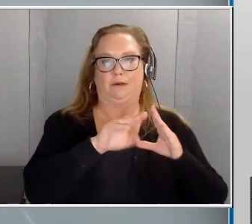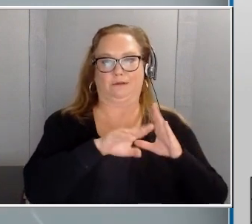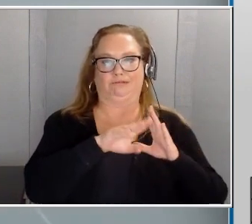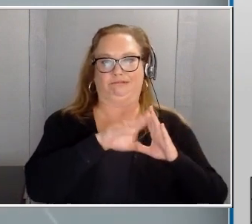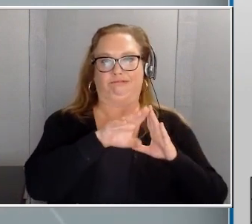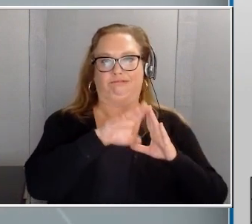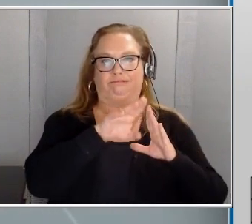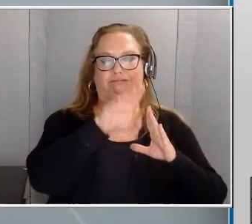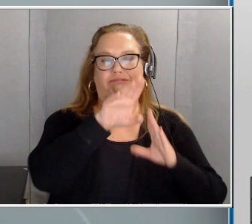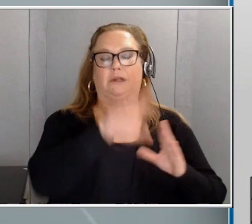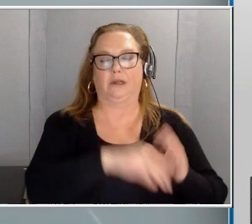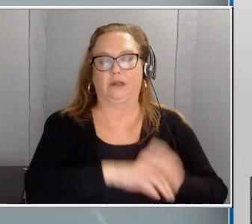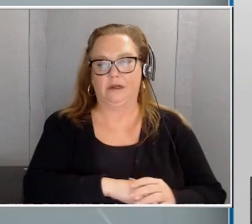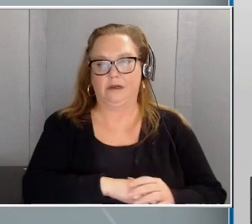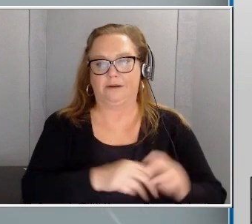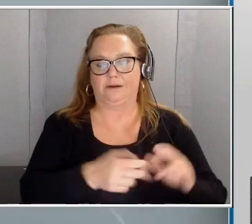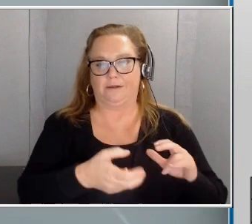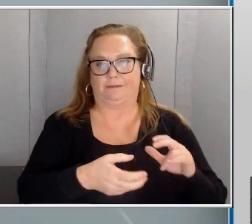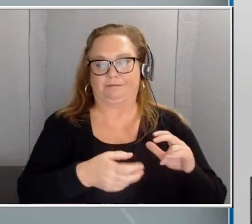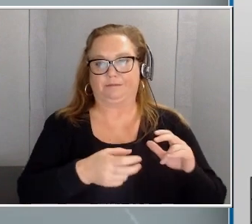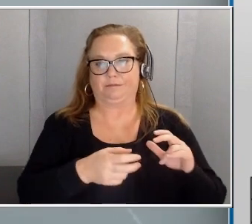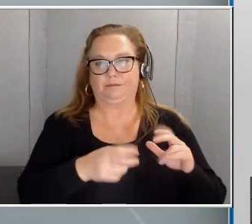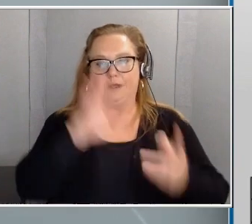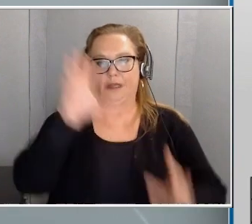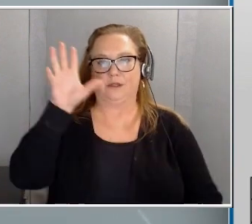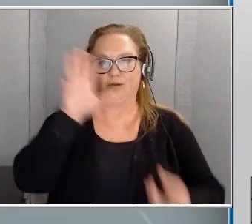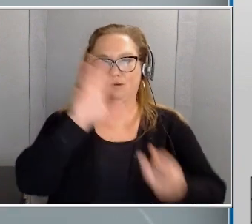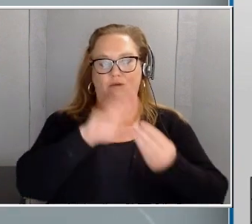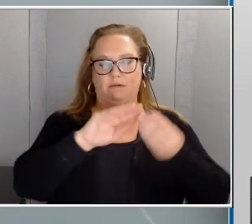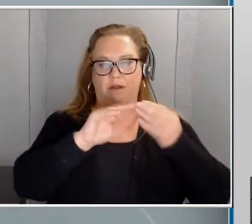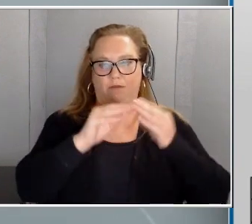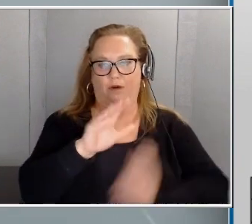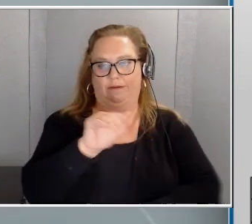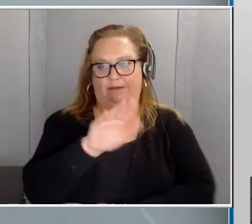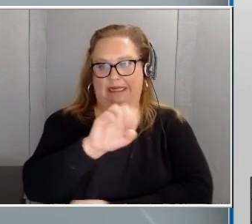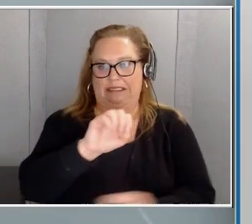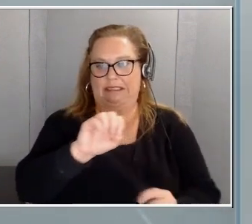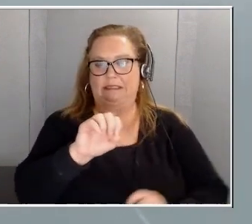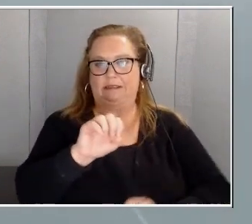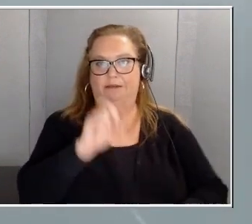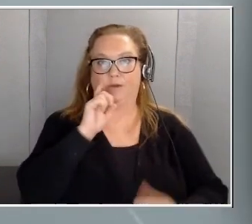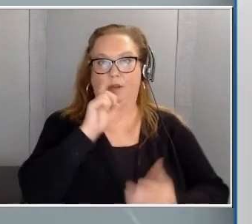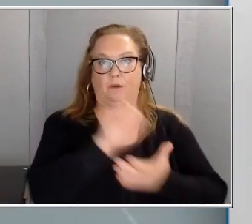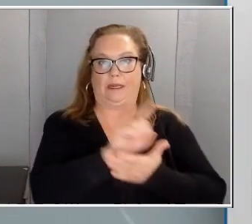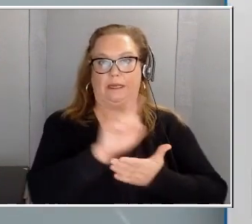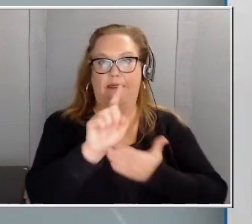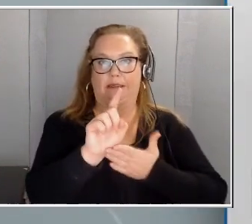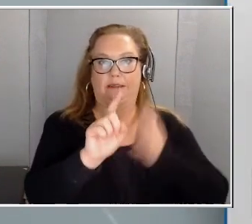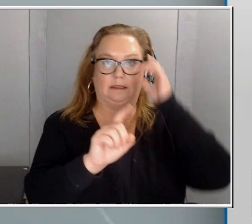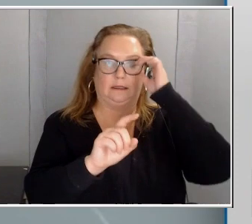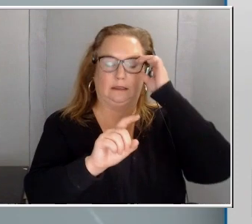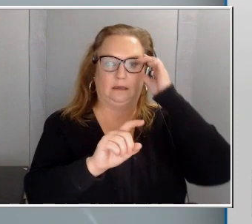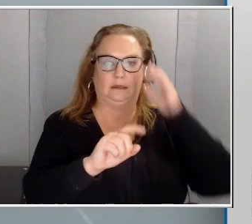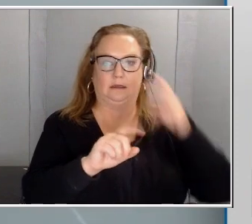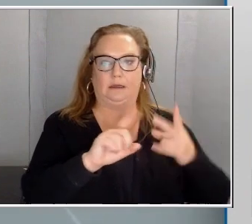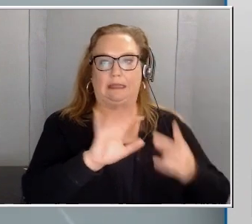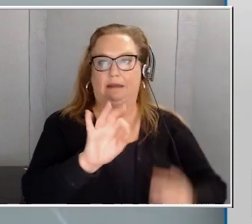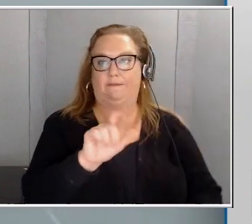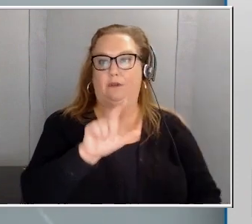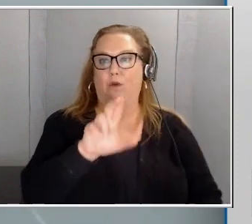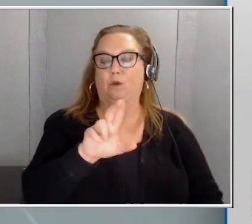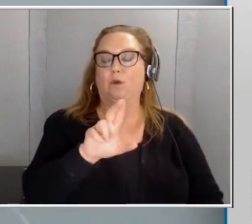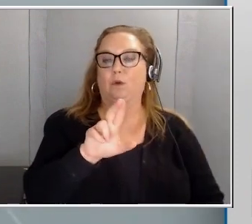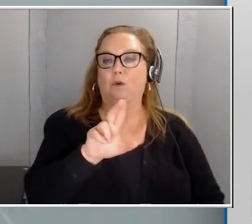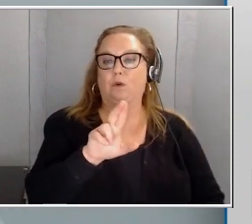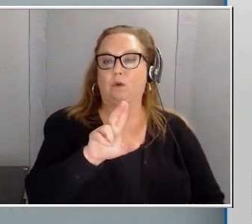increase as far as the total number of cases per week. Next, we'll go to influenza.